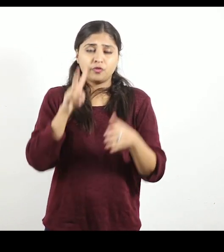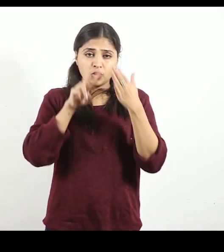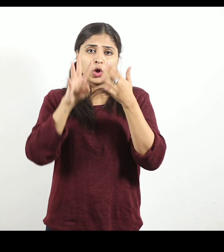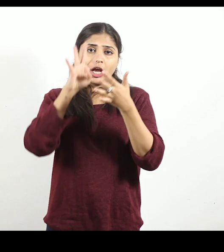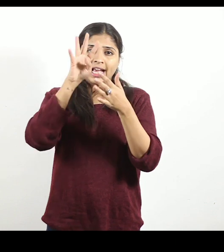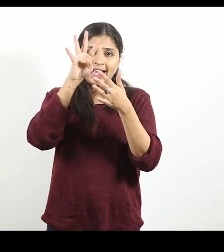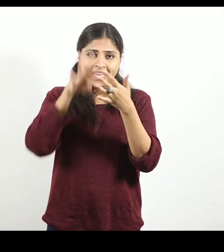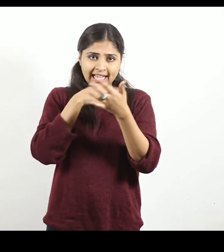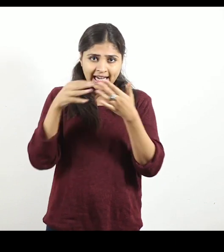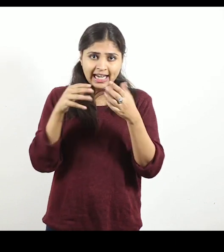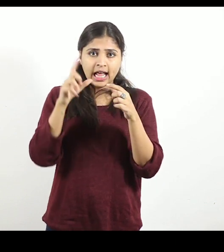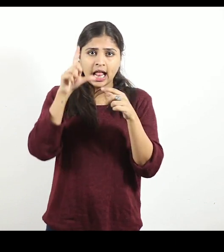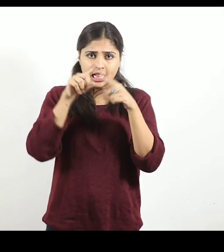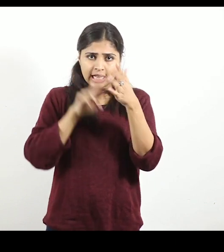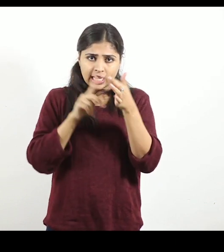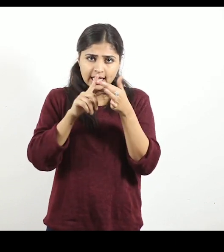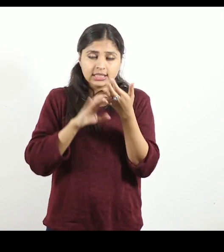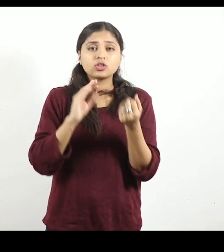and hiding cells.